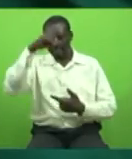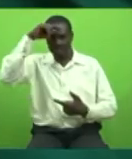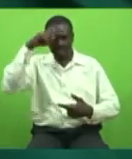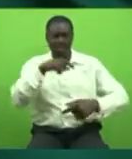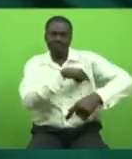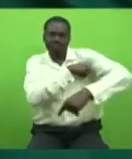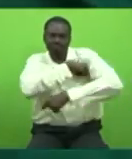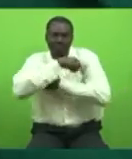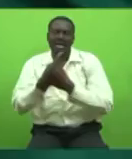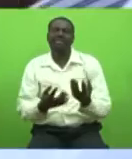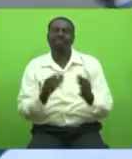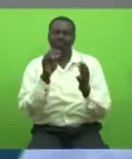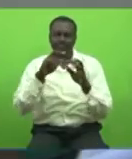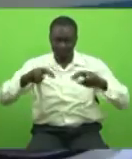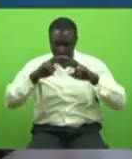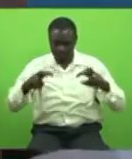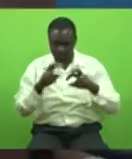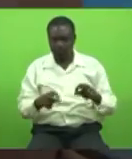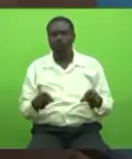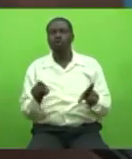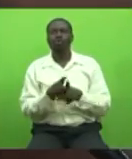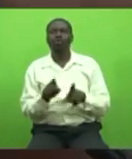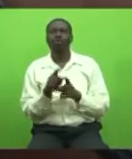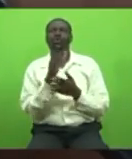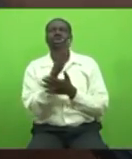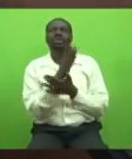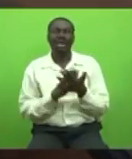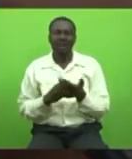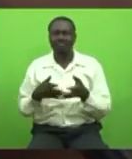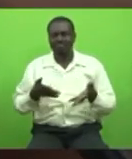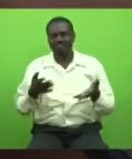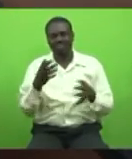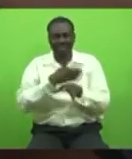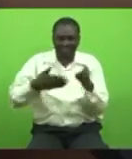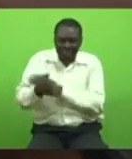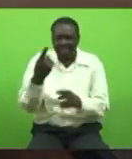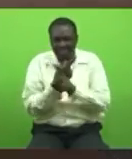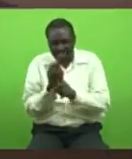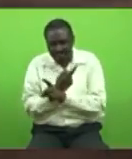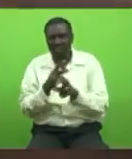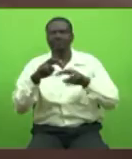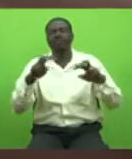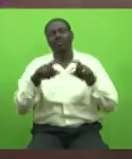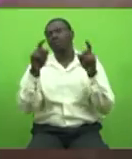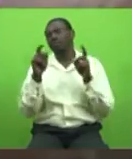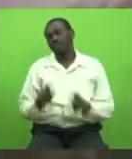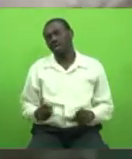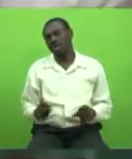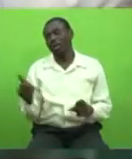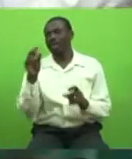signs of injuries all over the body. All this should be noted and recorded.